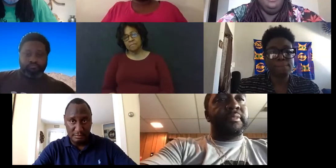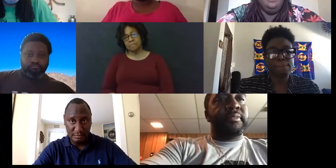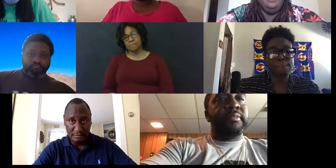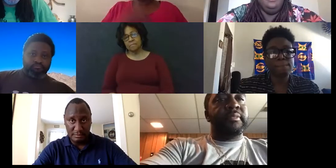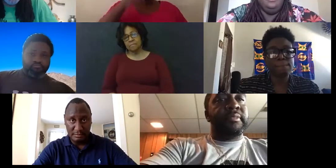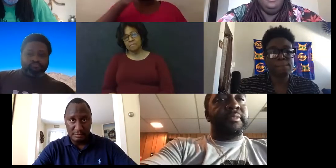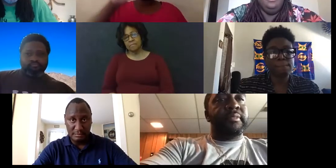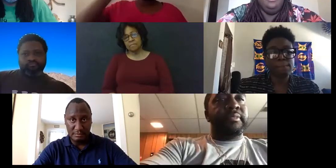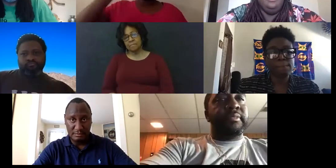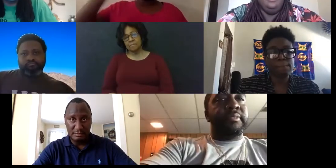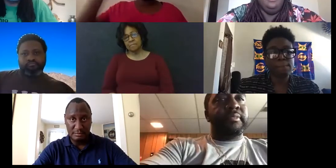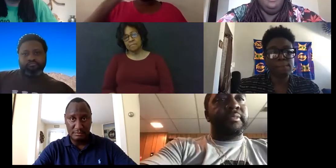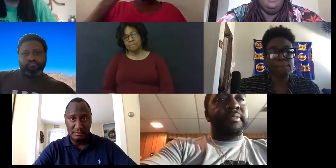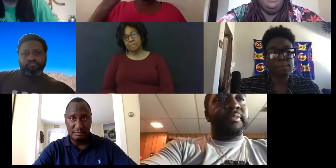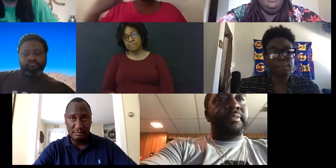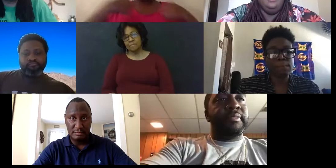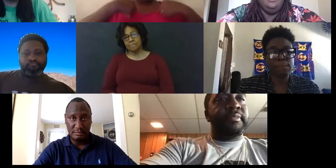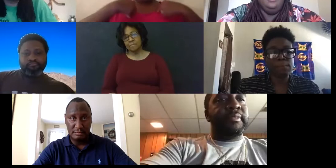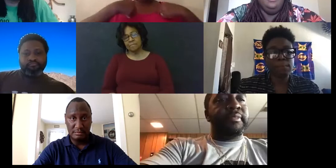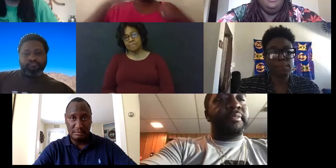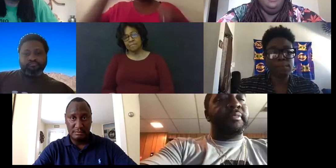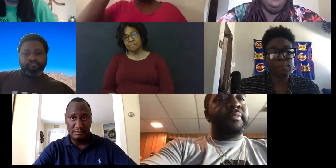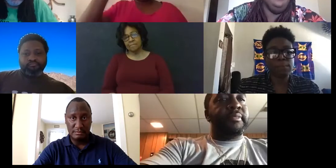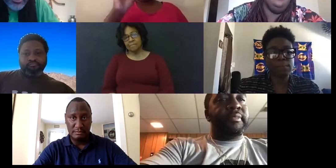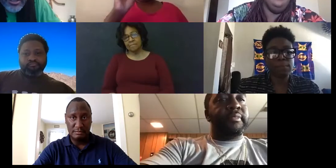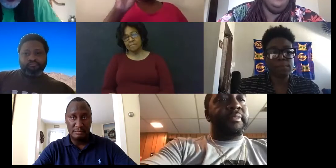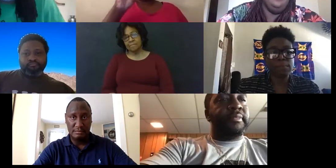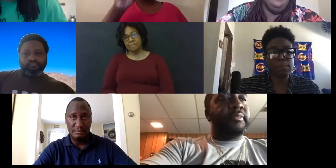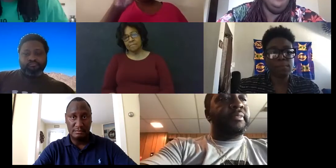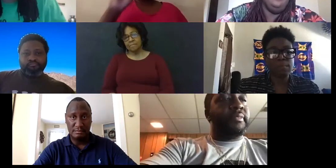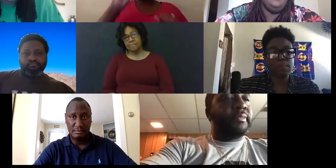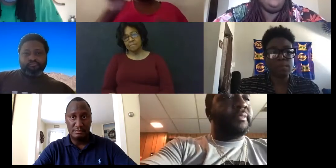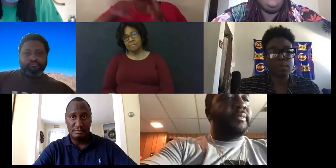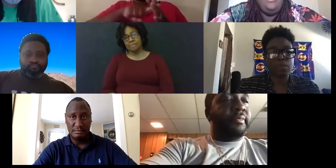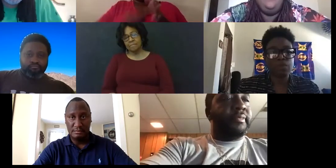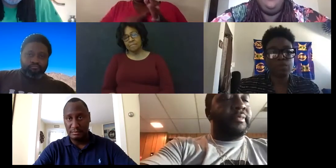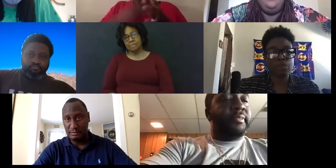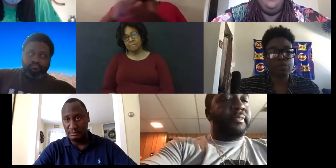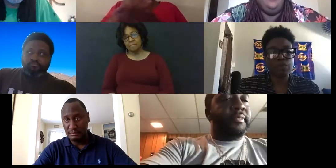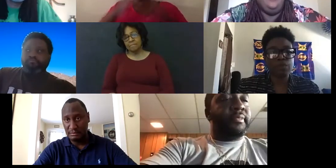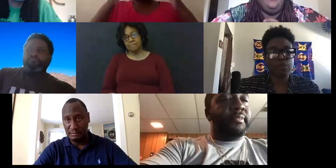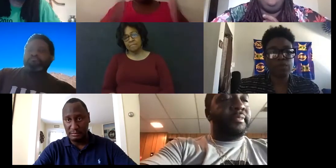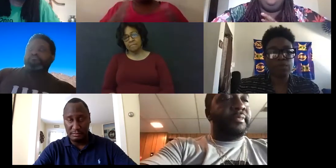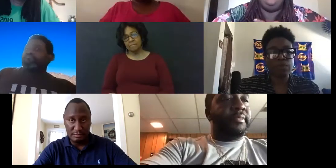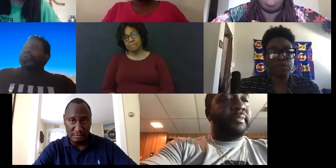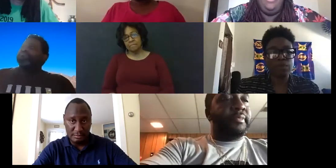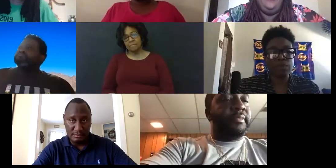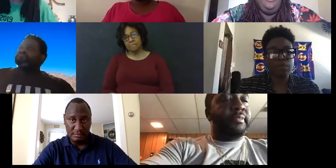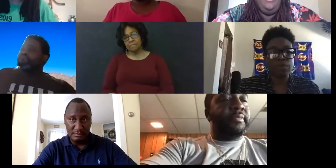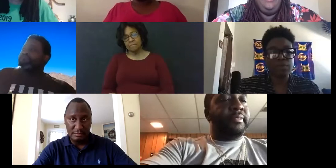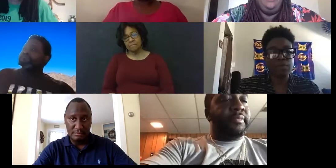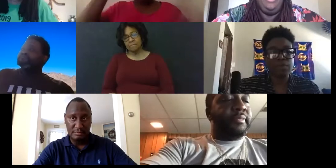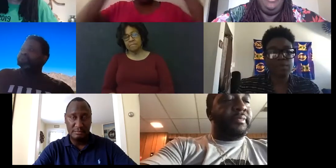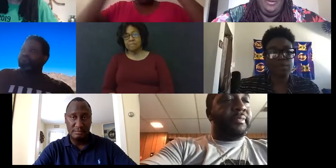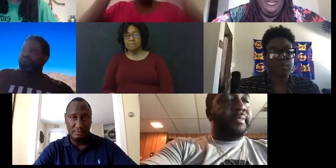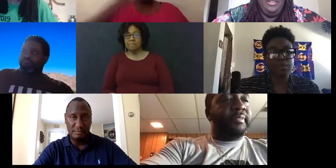who's going to be first? So I'm going to go with Imani. Could you just start and share? So be who you are. Of course. Hi, everyone.